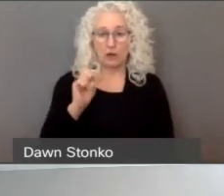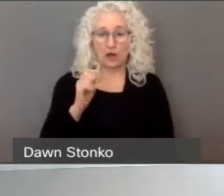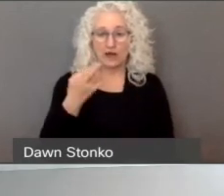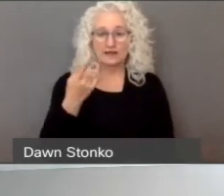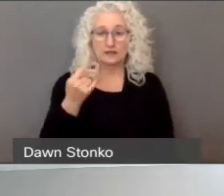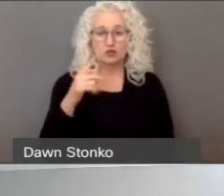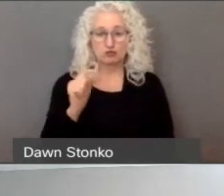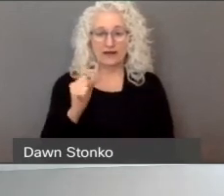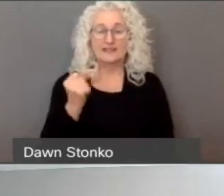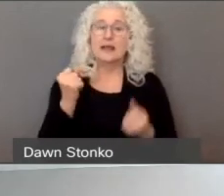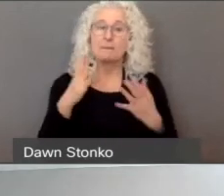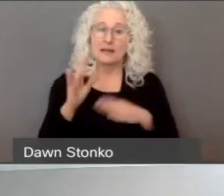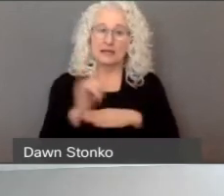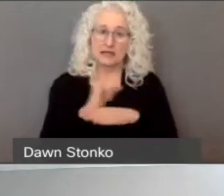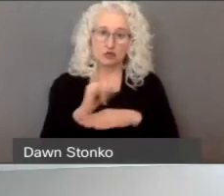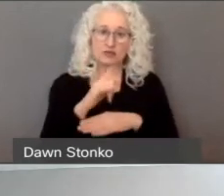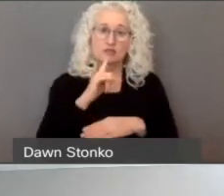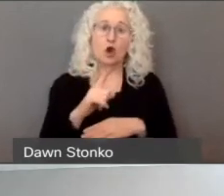are